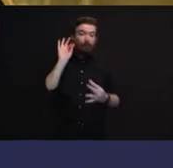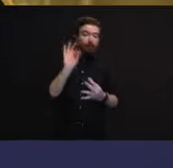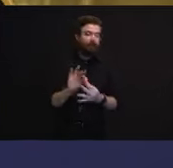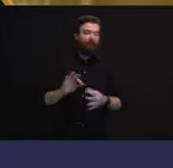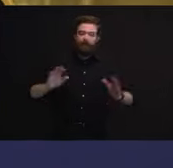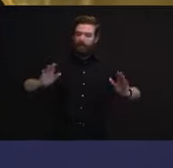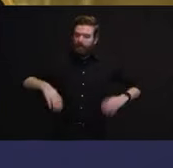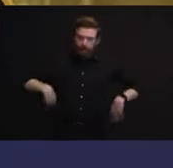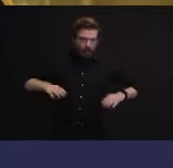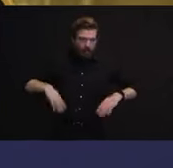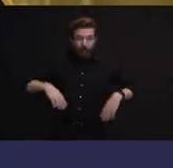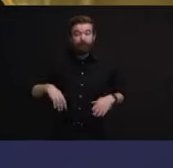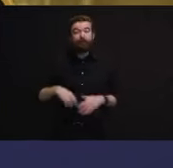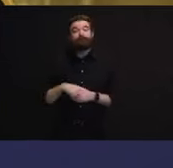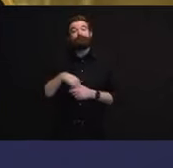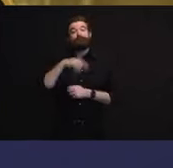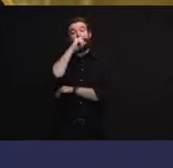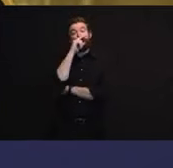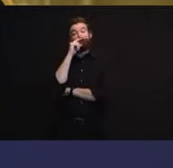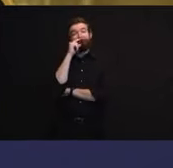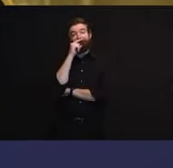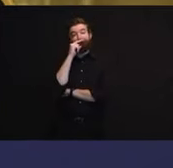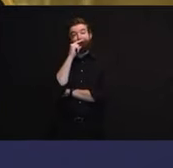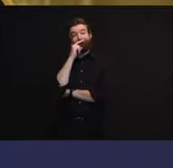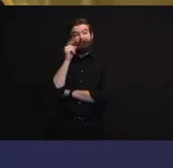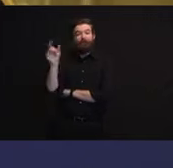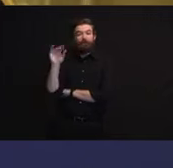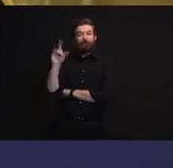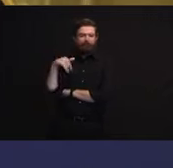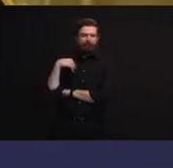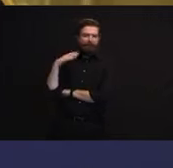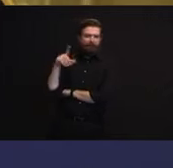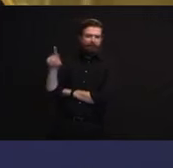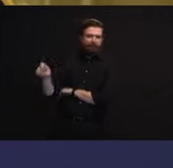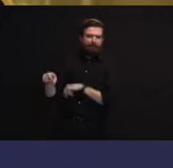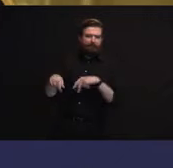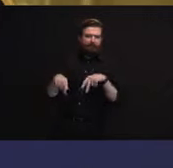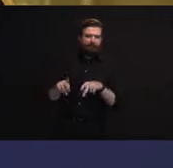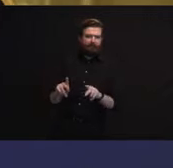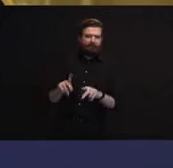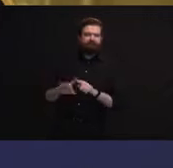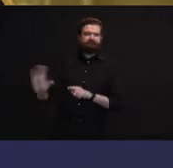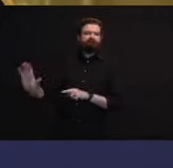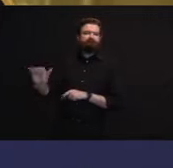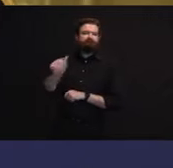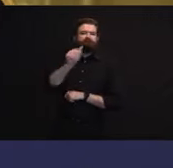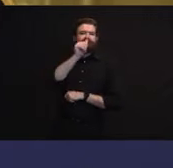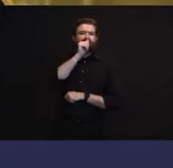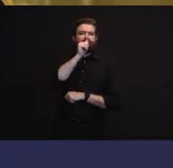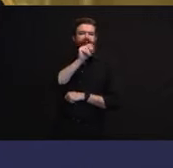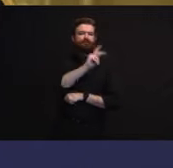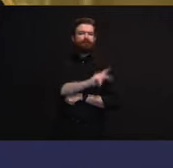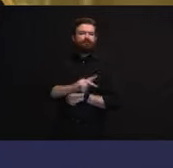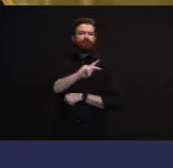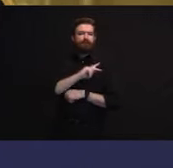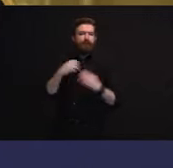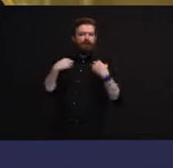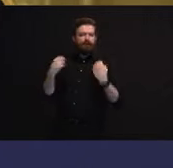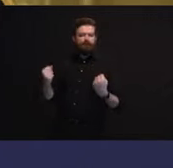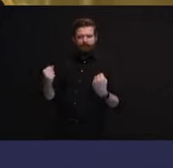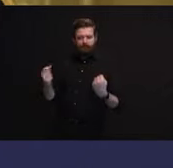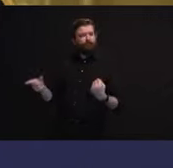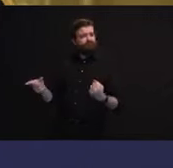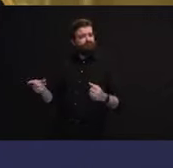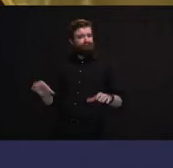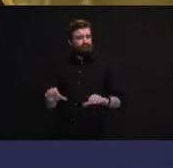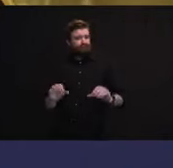don't want to rat out anybody's personal health, but it has stayed exactly where it was. To the best of my knowledge, there was